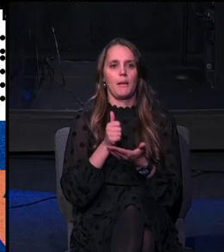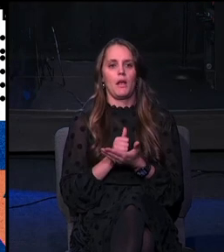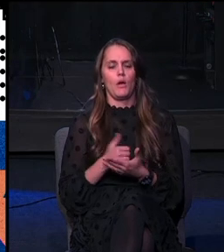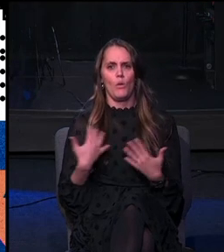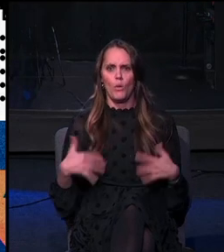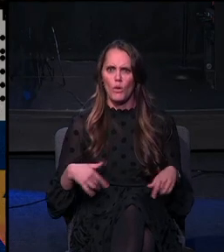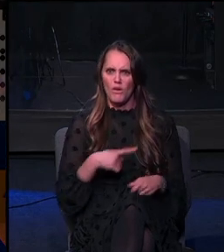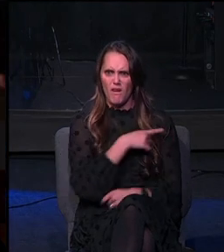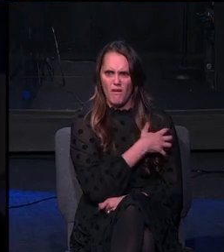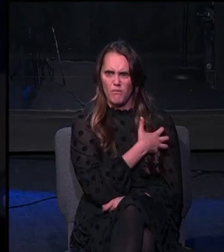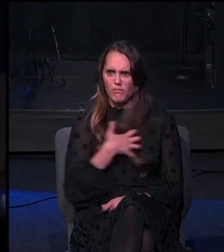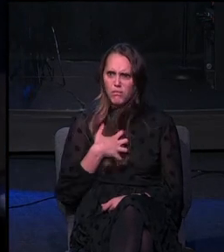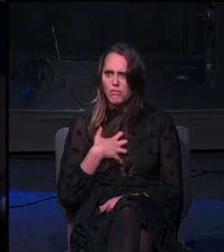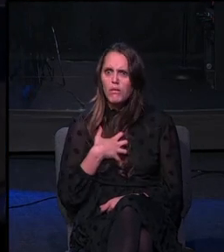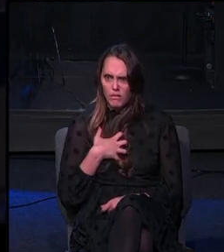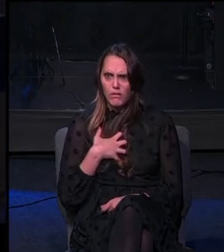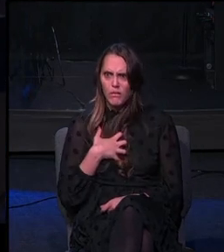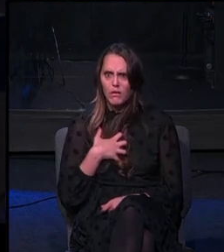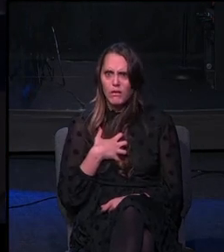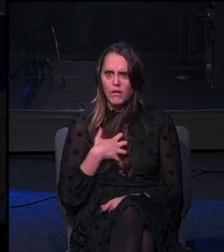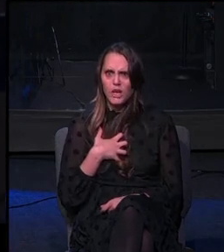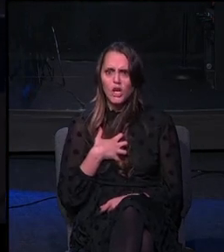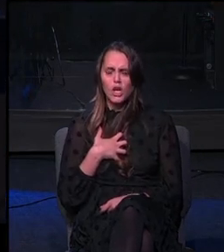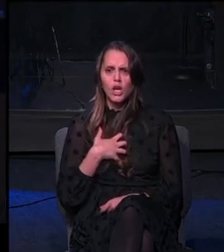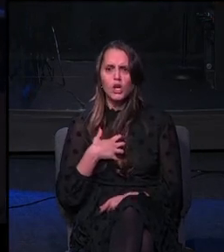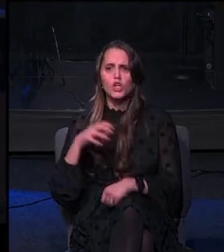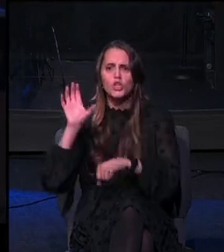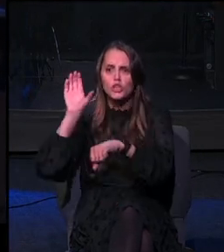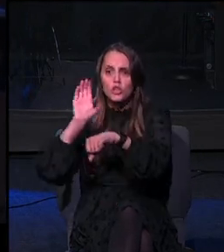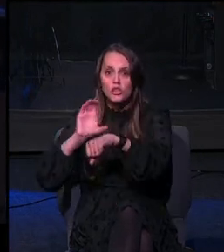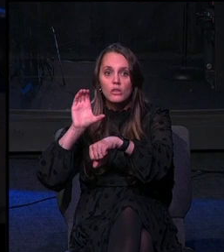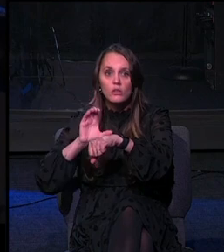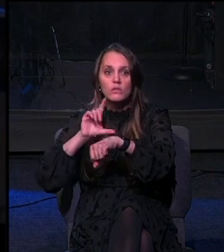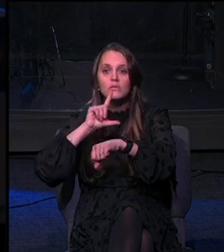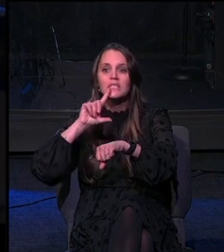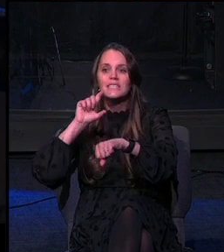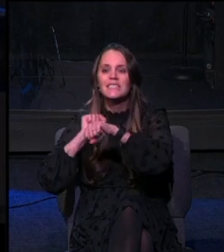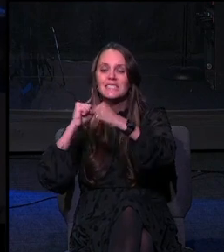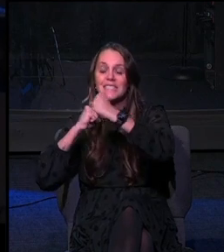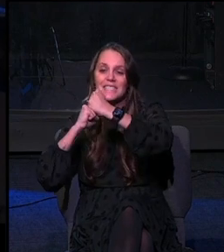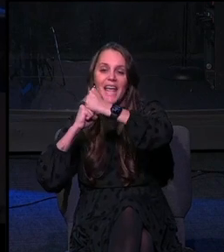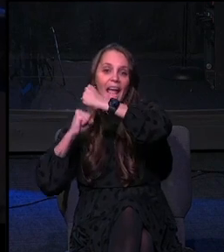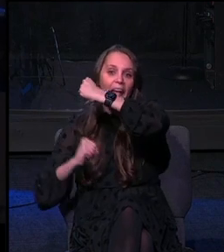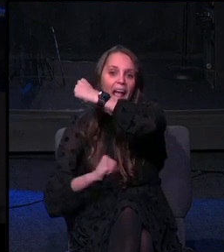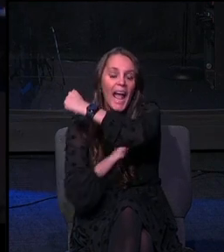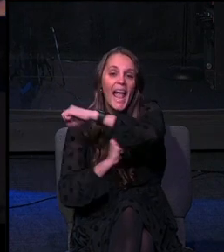Isn't that powerful? The church is an anchor for these people.